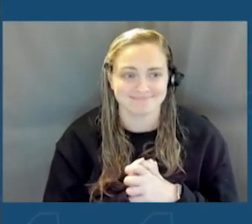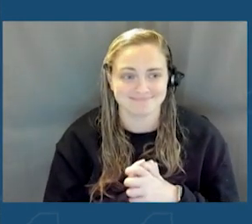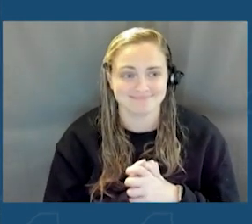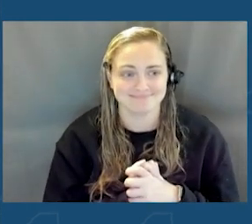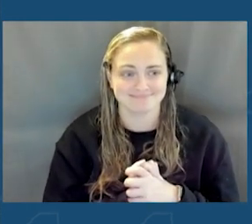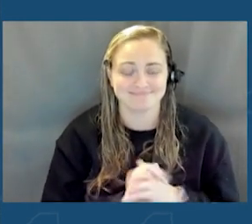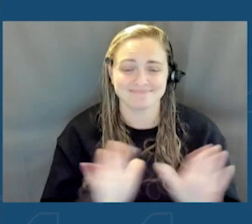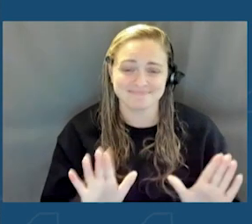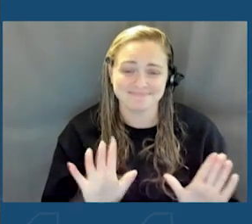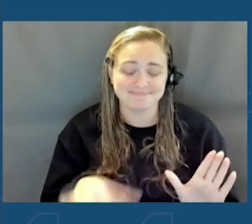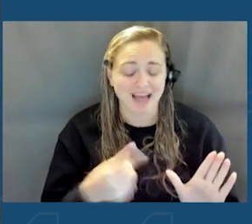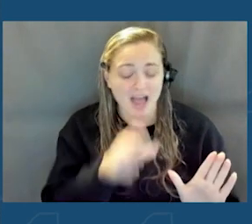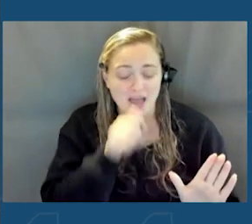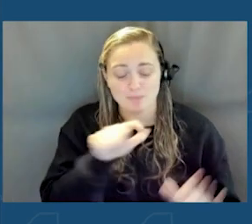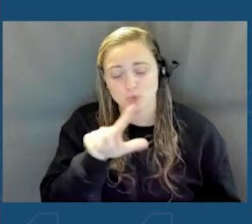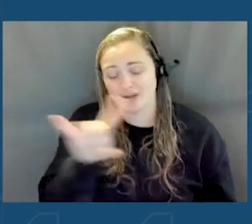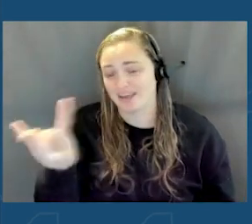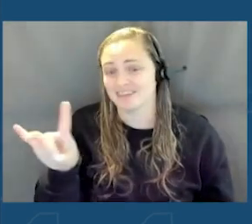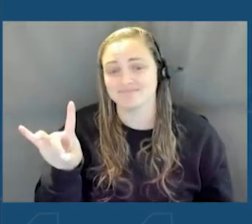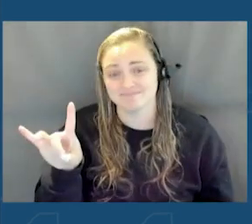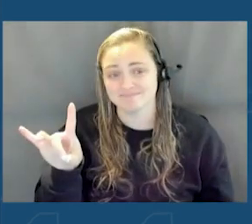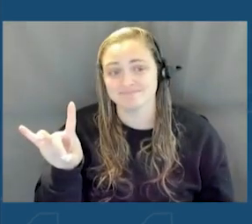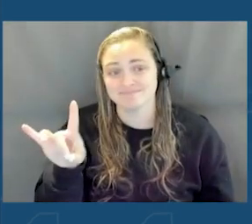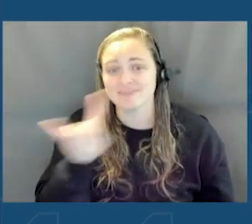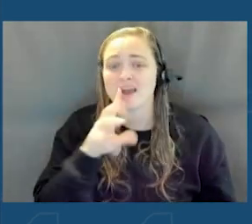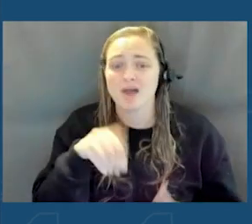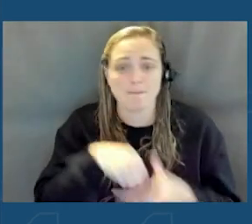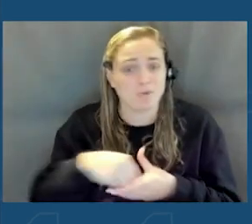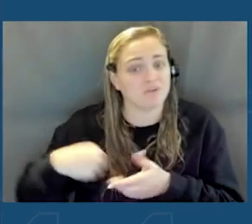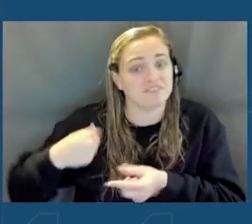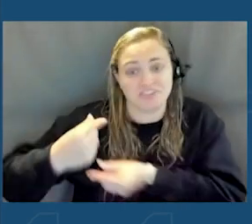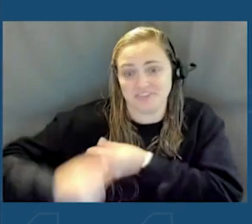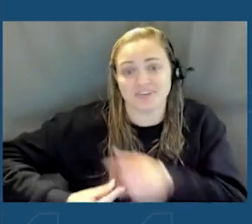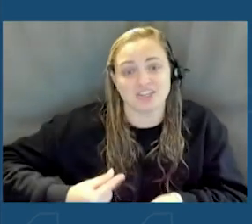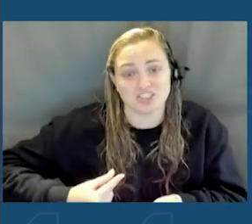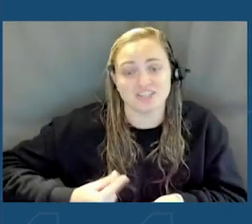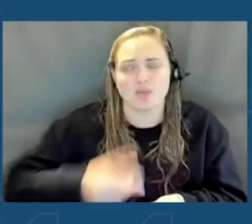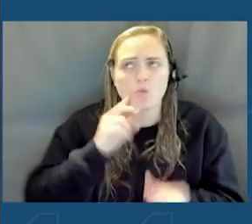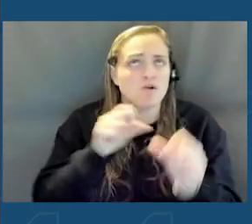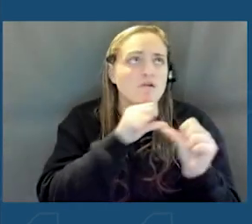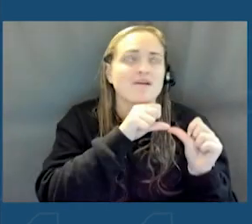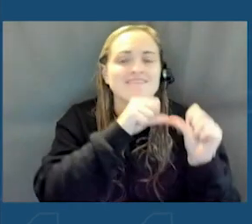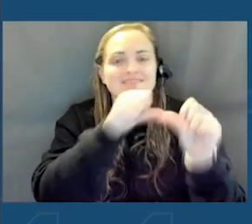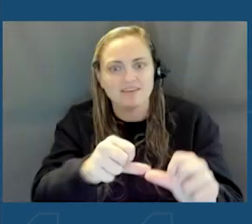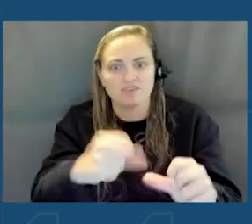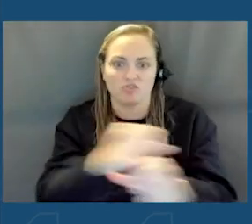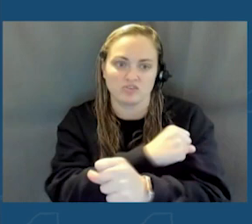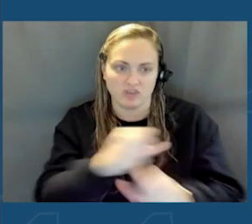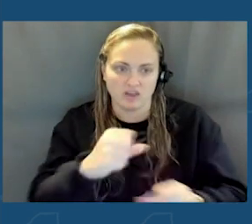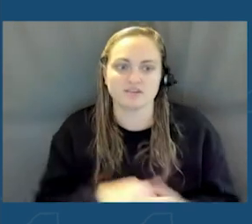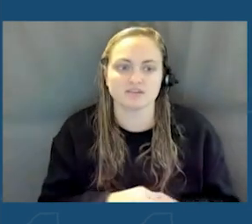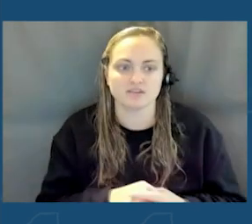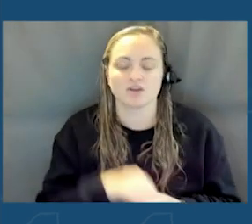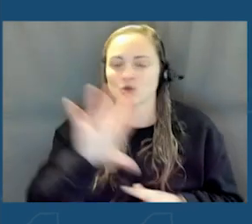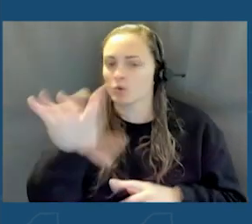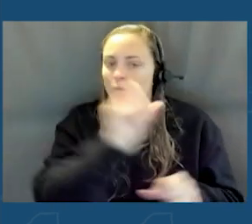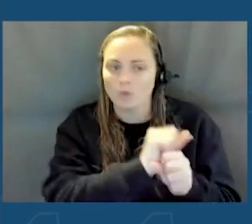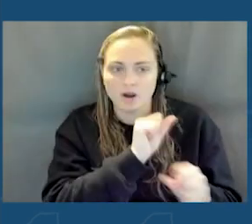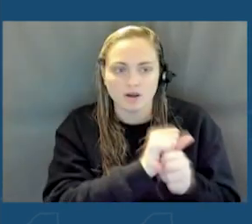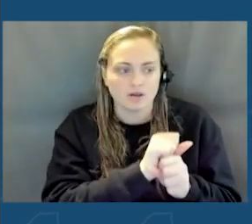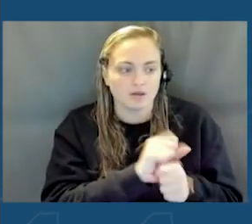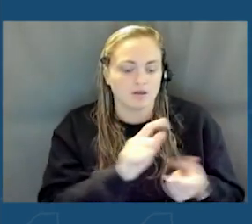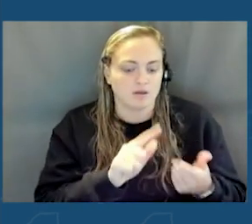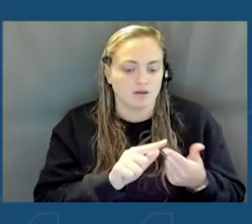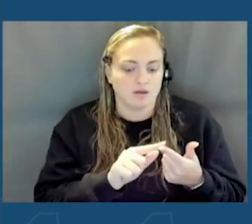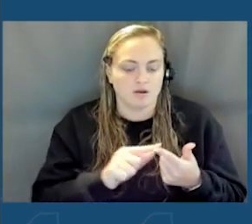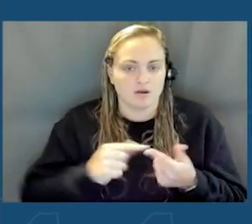I am only 28 years old, and I am a part of a generation who will continue this fight. Your work, our